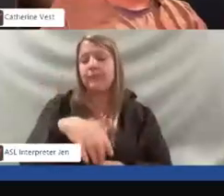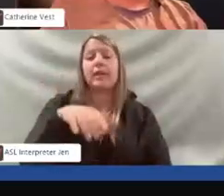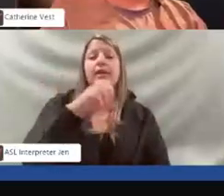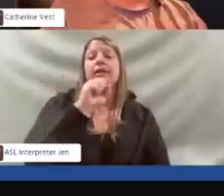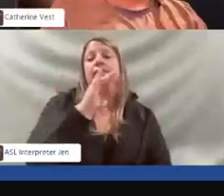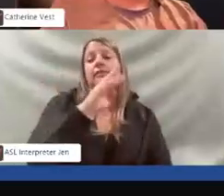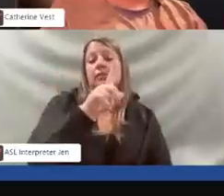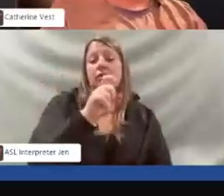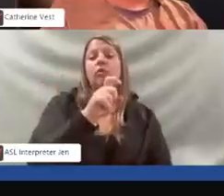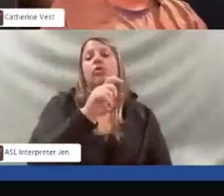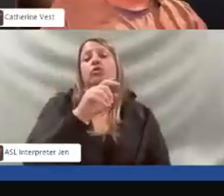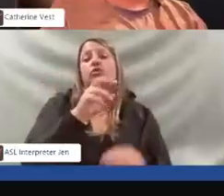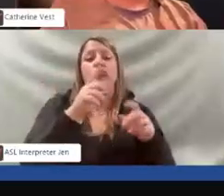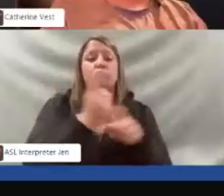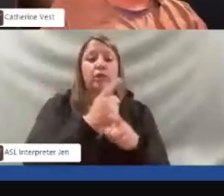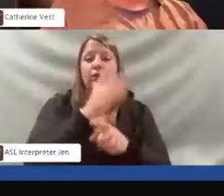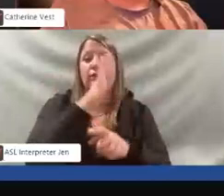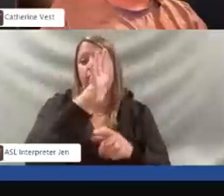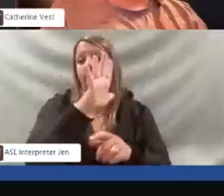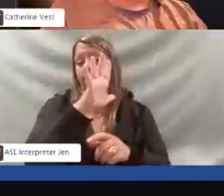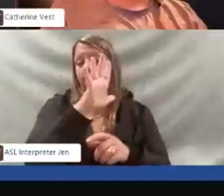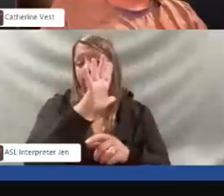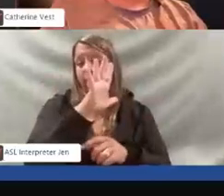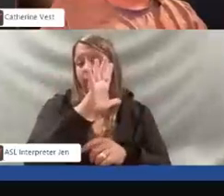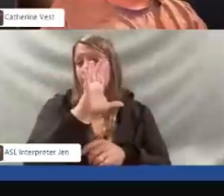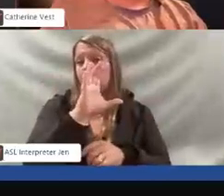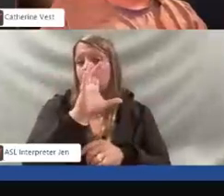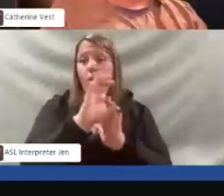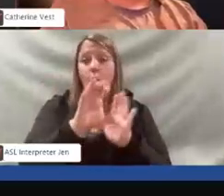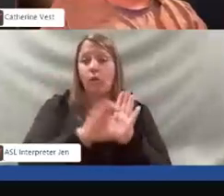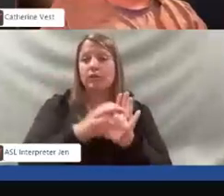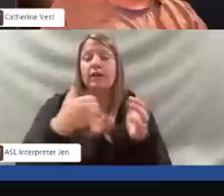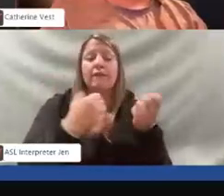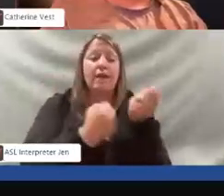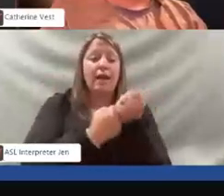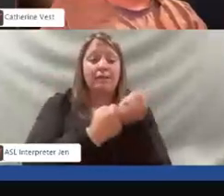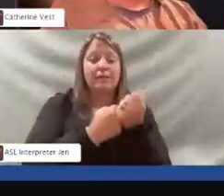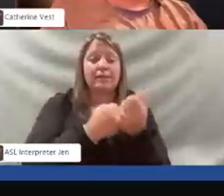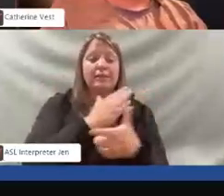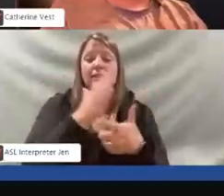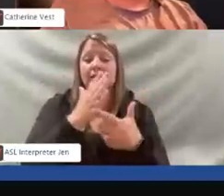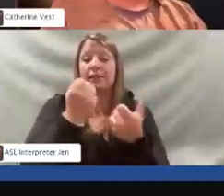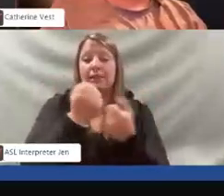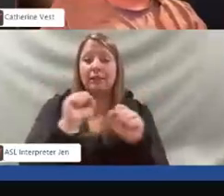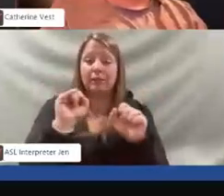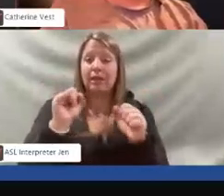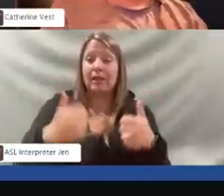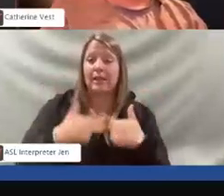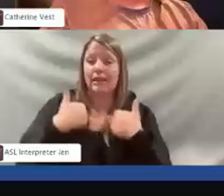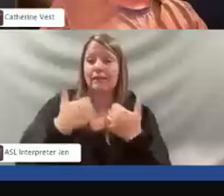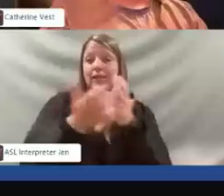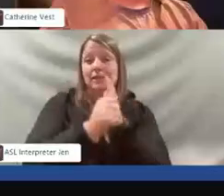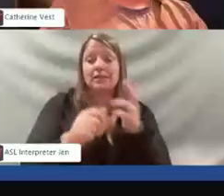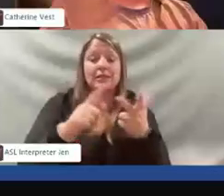does the regular 5 core services. So we do advocacy, independent living skills, information